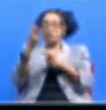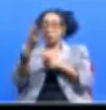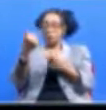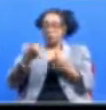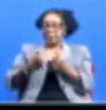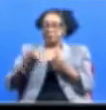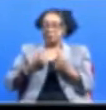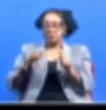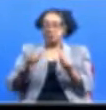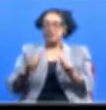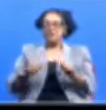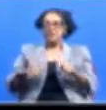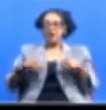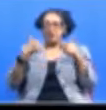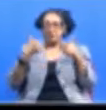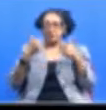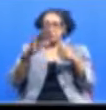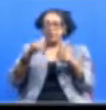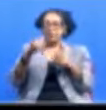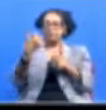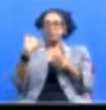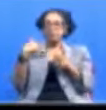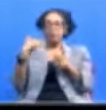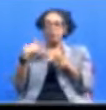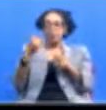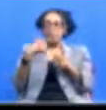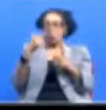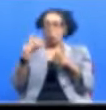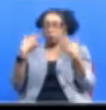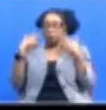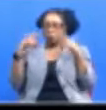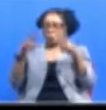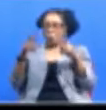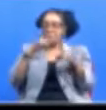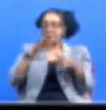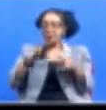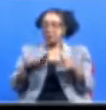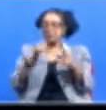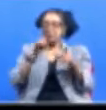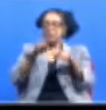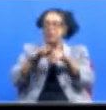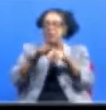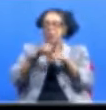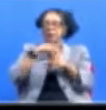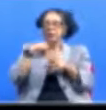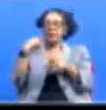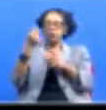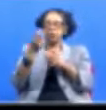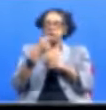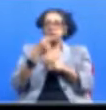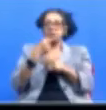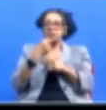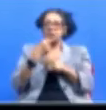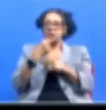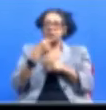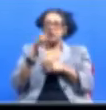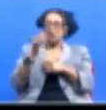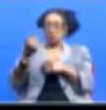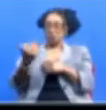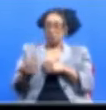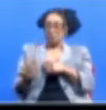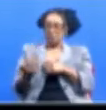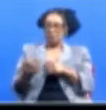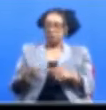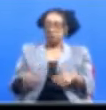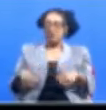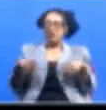shooting spree by bandits and witnessed the killing of her parents and brother on Tuesday. The child survived the bullets after she fainted and